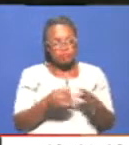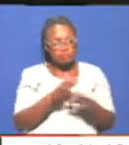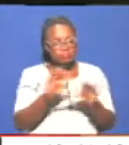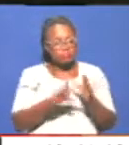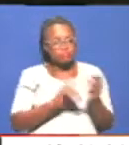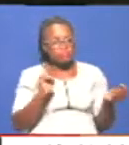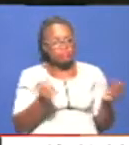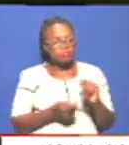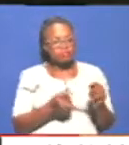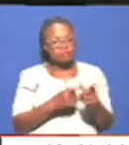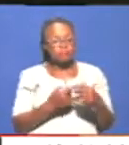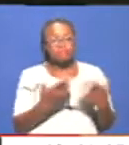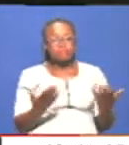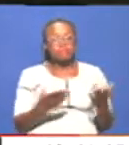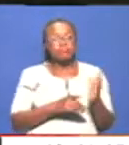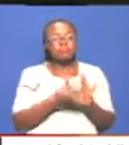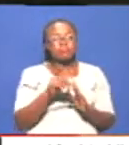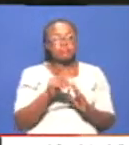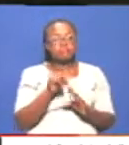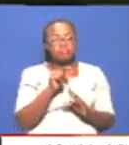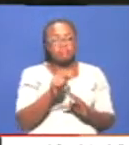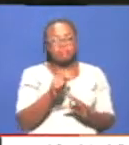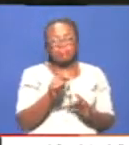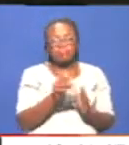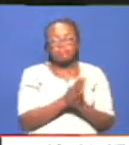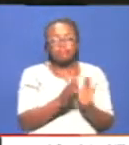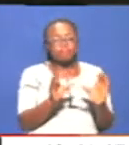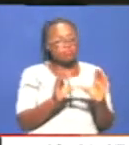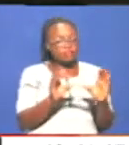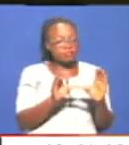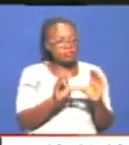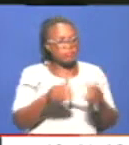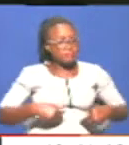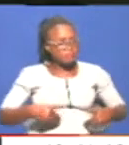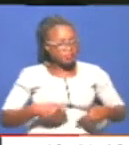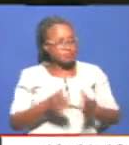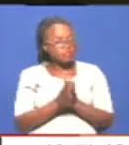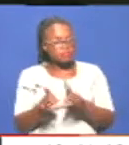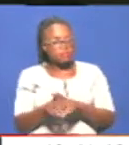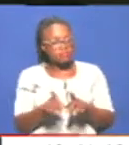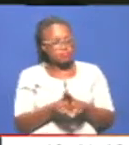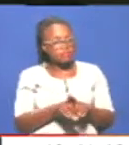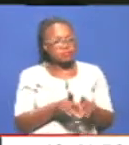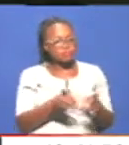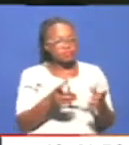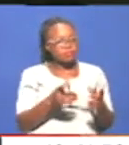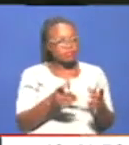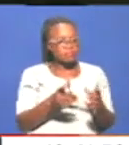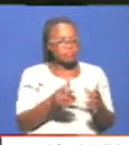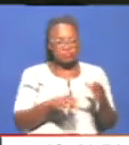How do you develop this with the coaches of the youth and also amongst the arbiters?